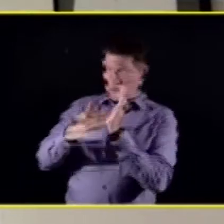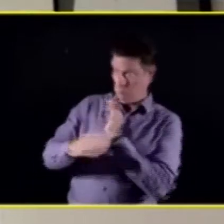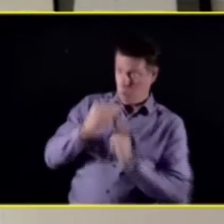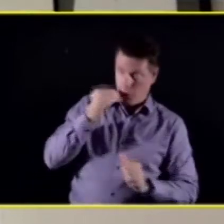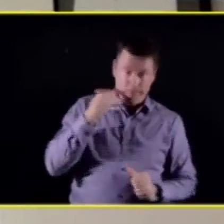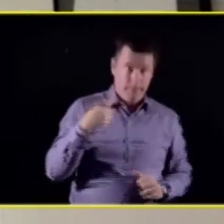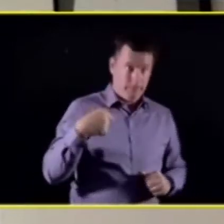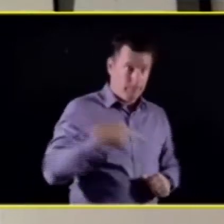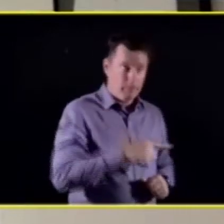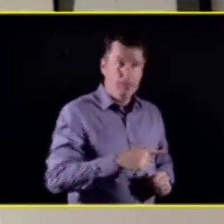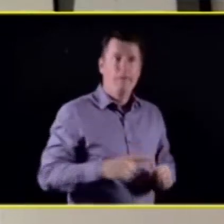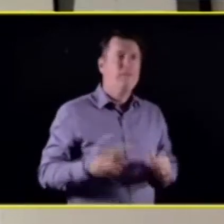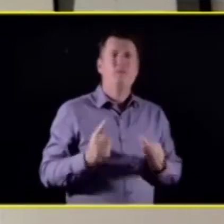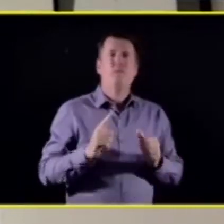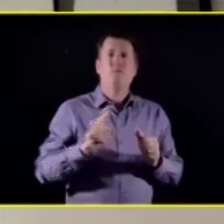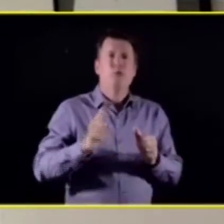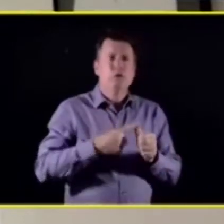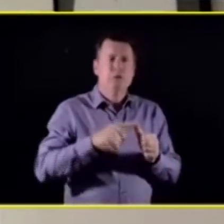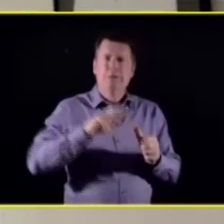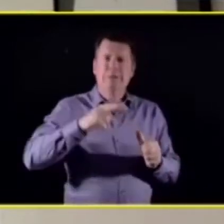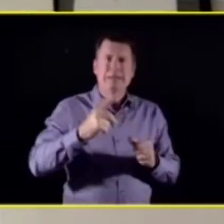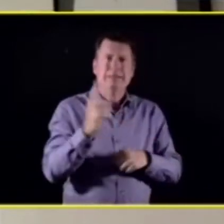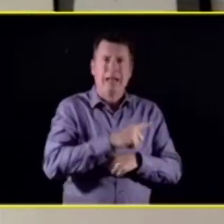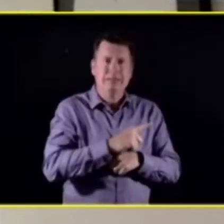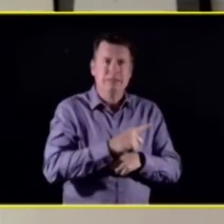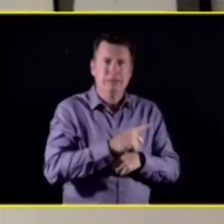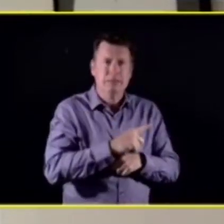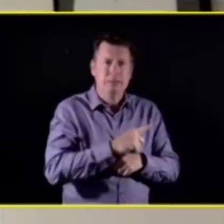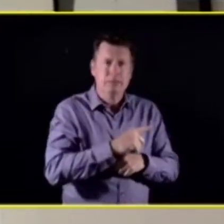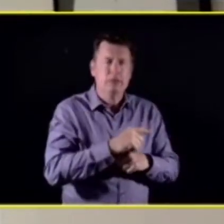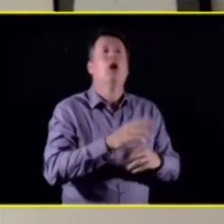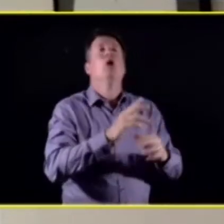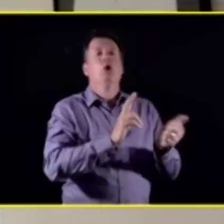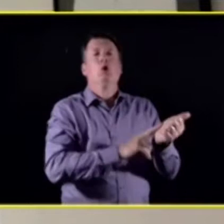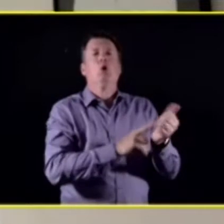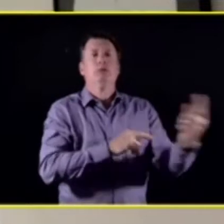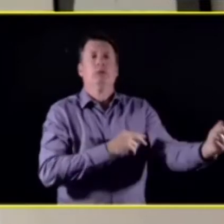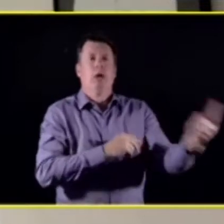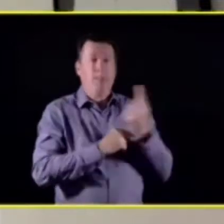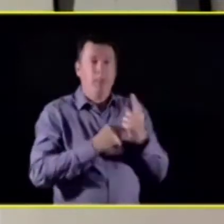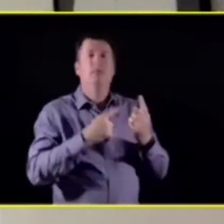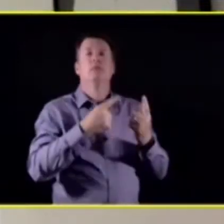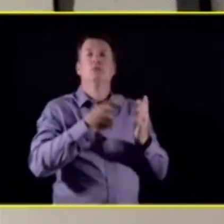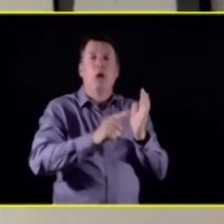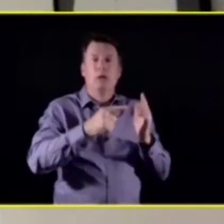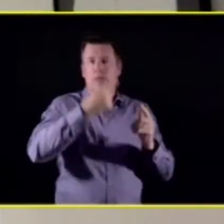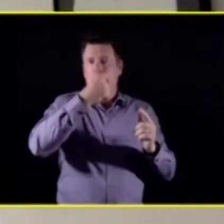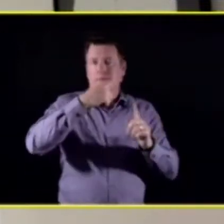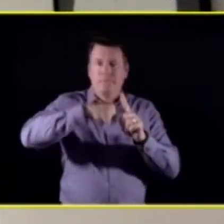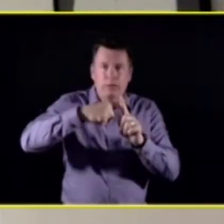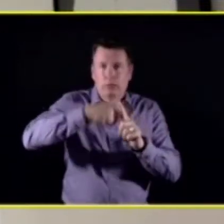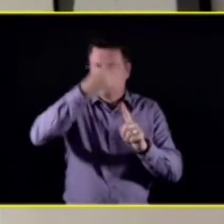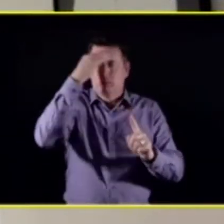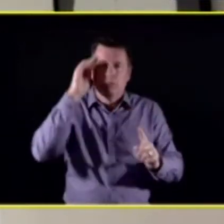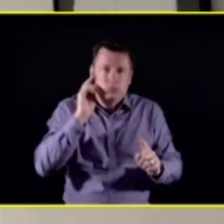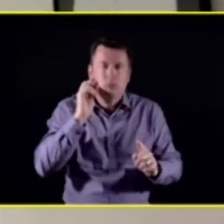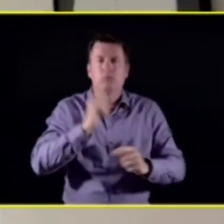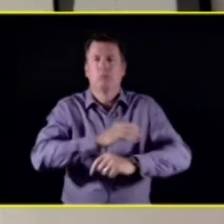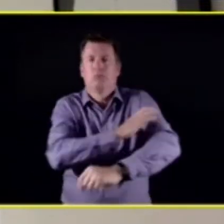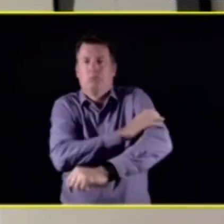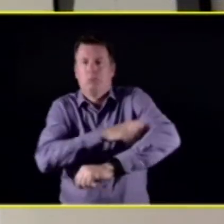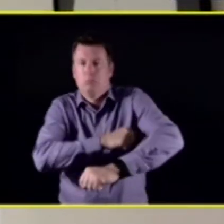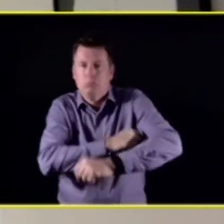and wanted to know if I needed any further assistance. And we talked about my